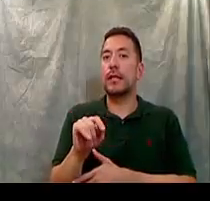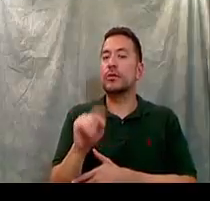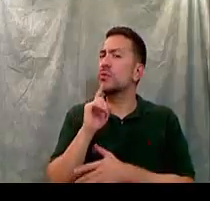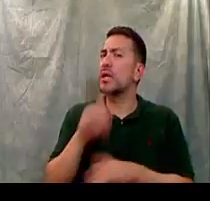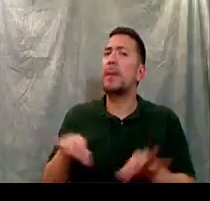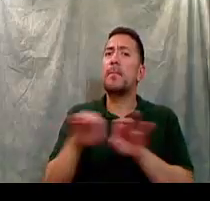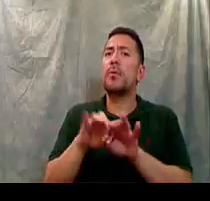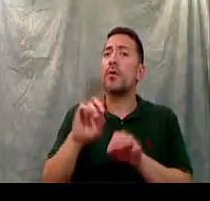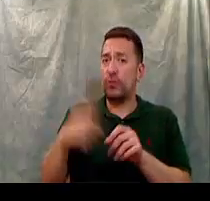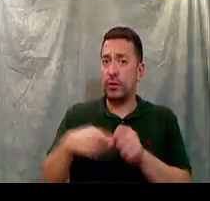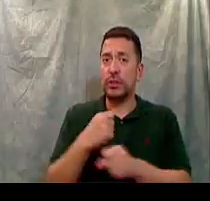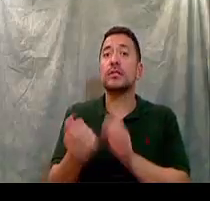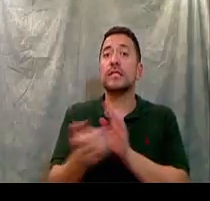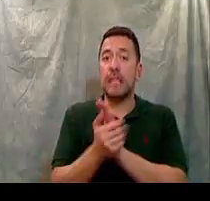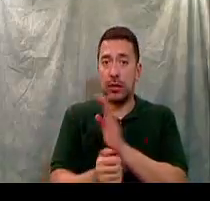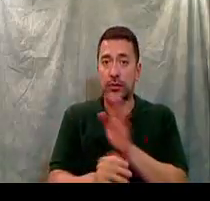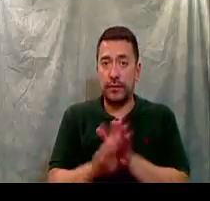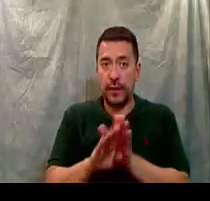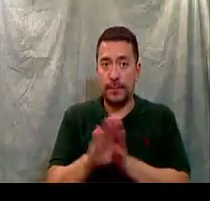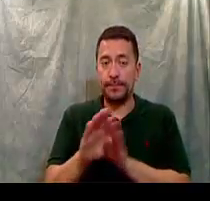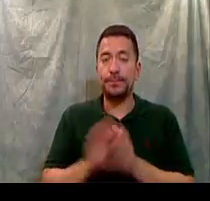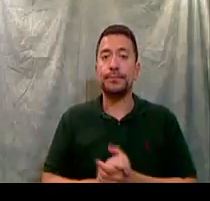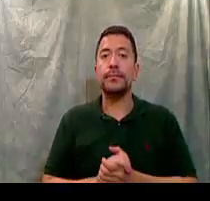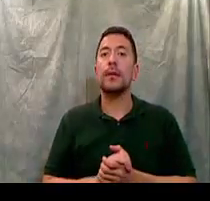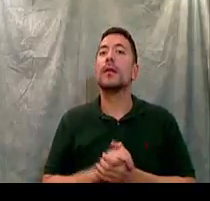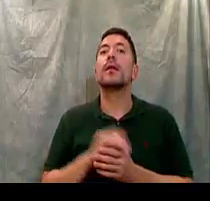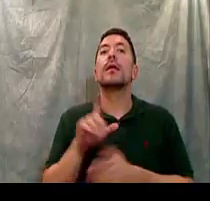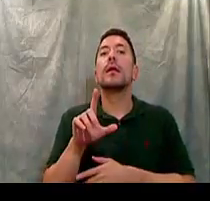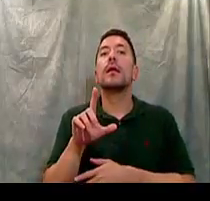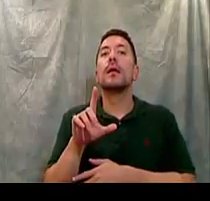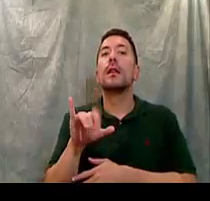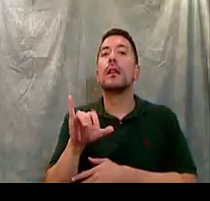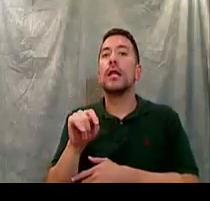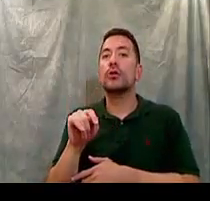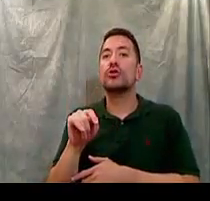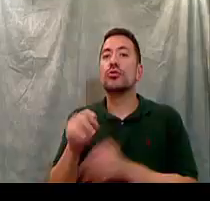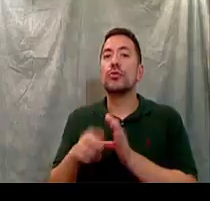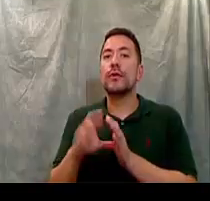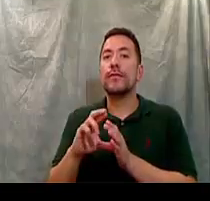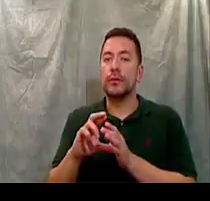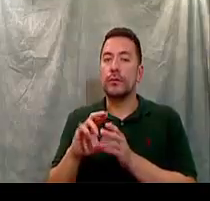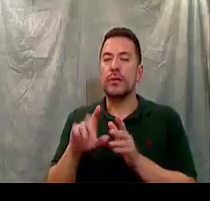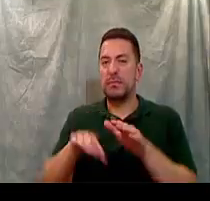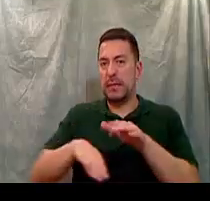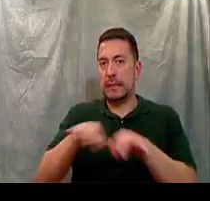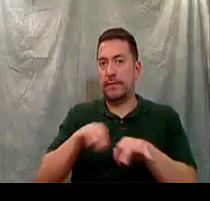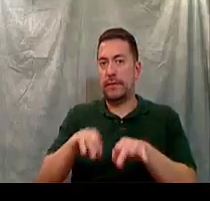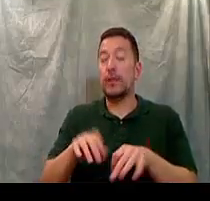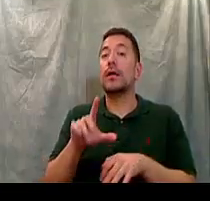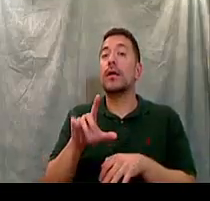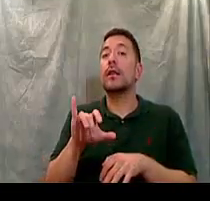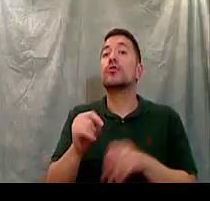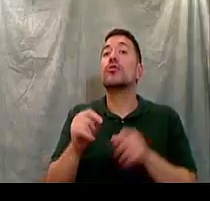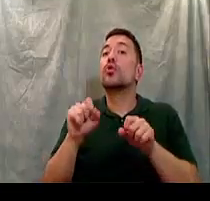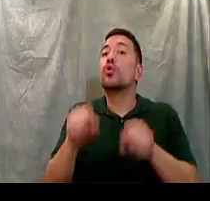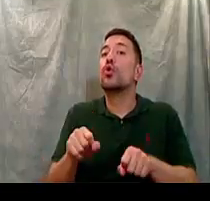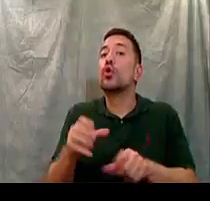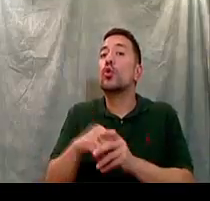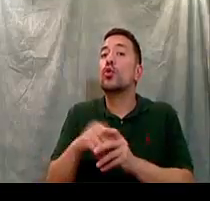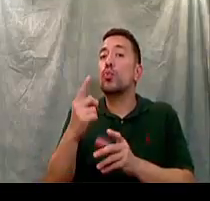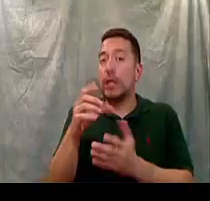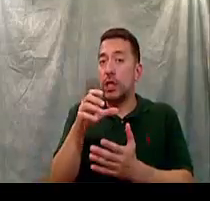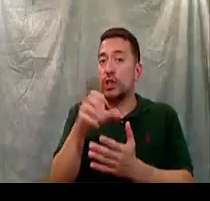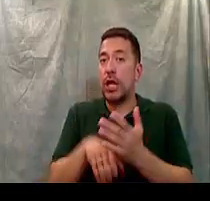skill that we're working on. So, a literature review, just let's start with some basic definitions. A literature review may constitute a chapter or